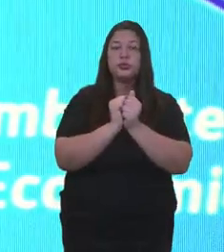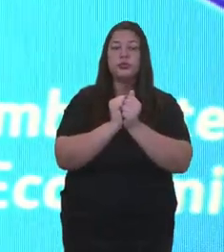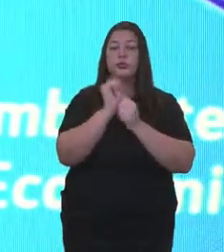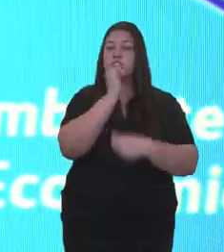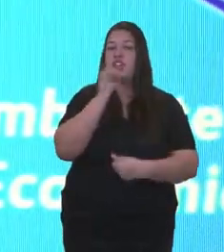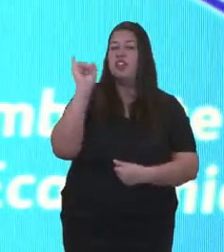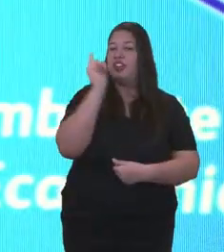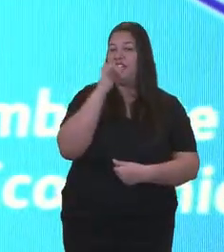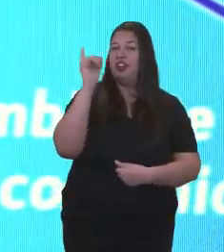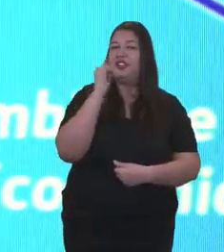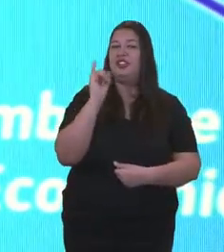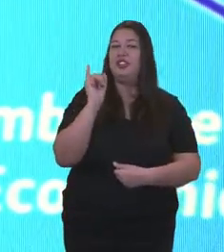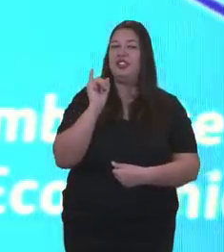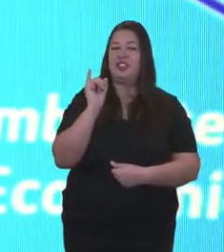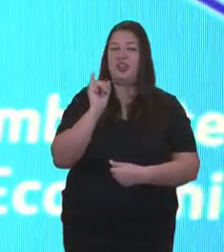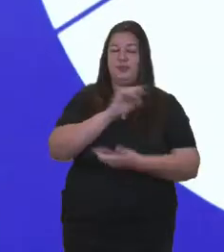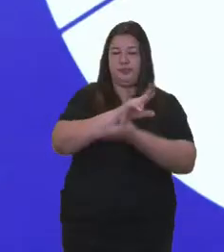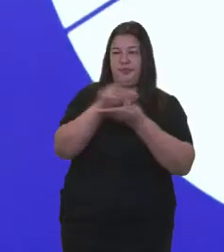energy